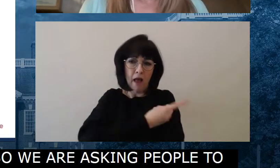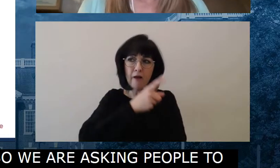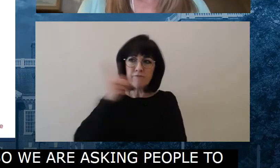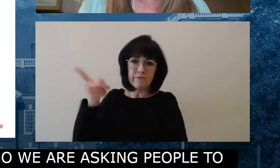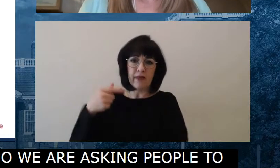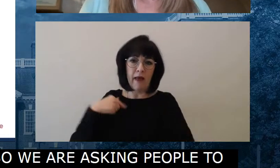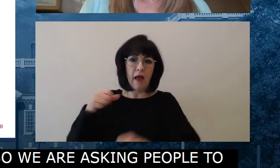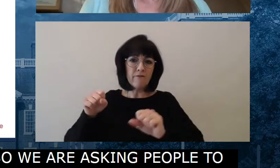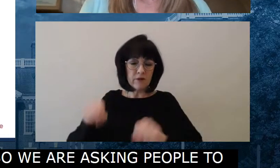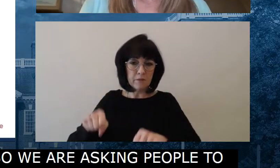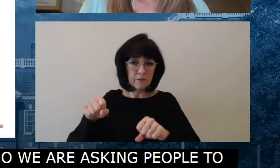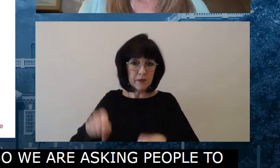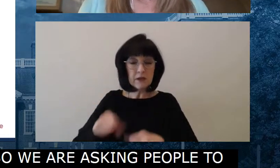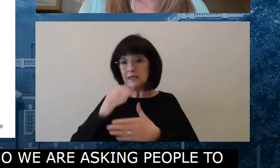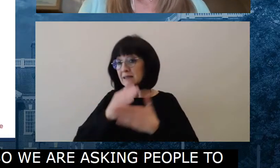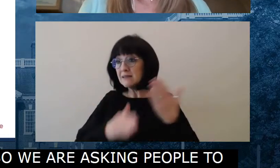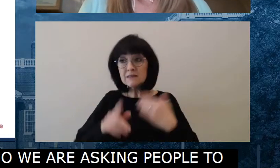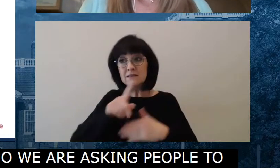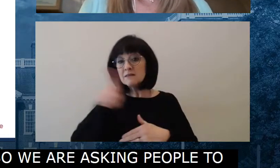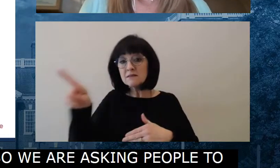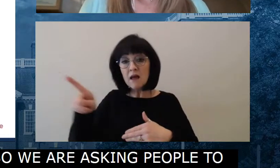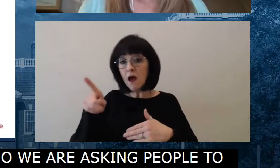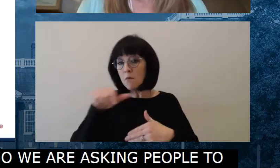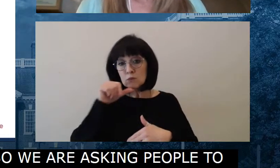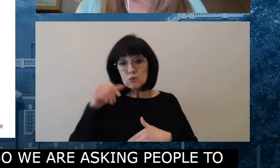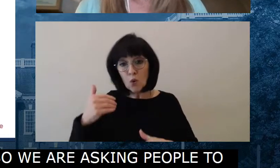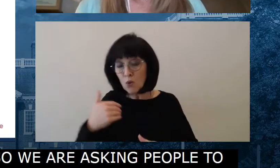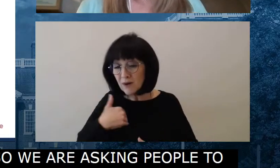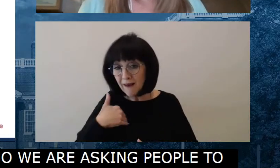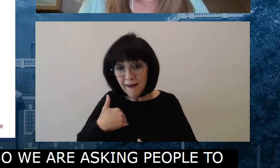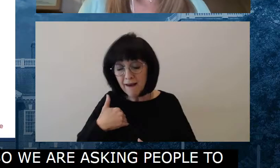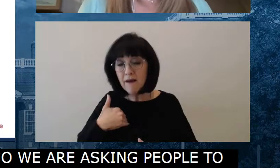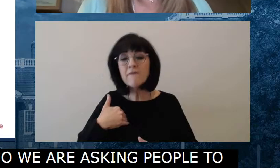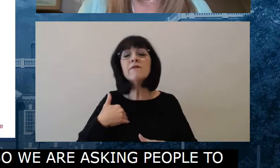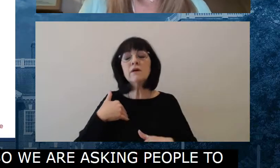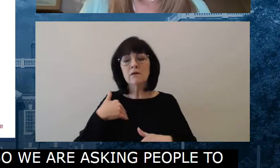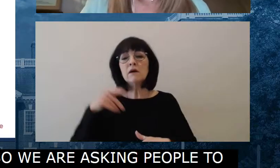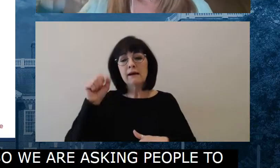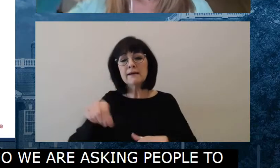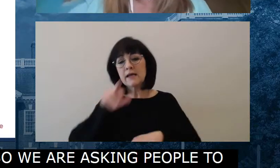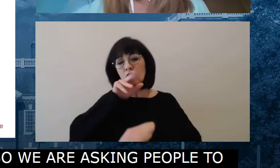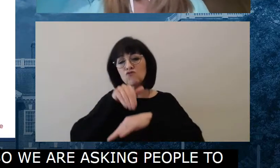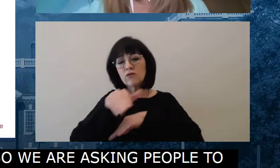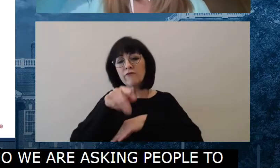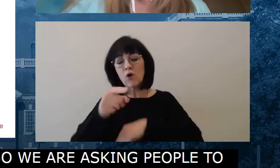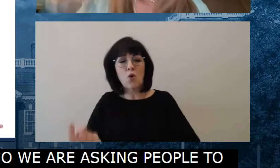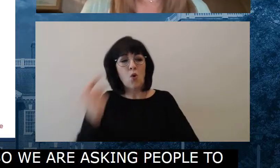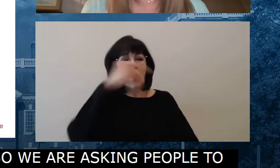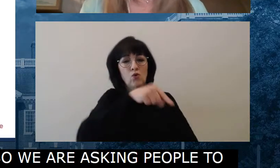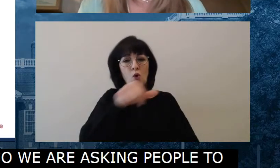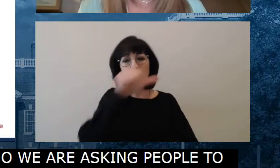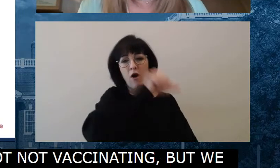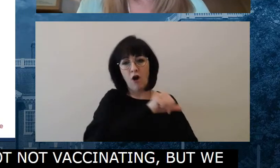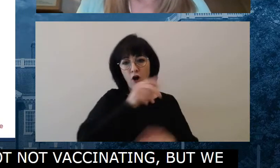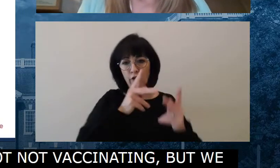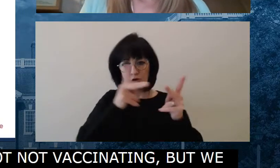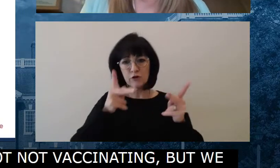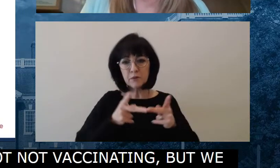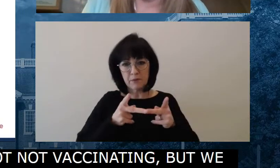refer their higher risk patients to health systems and have received contact information